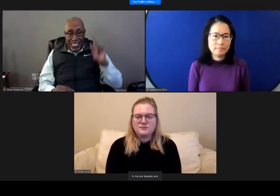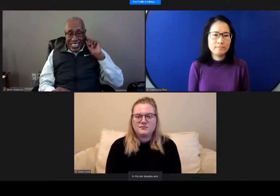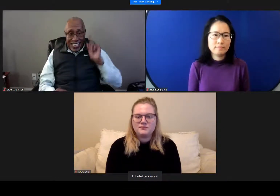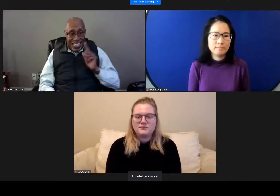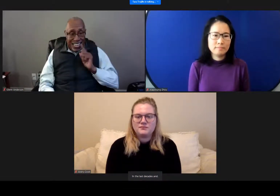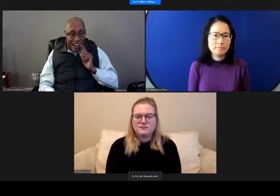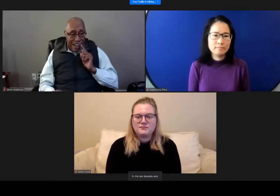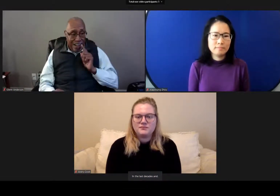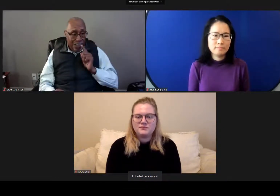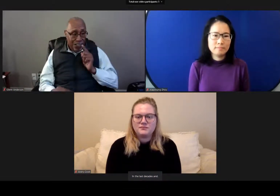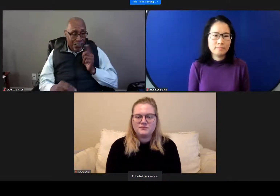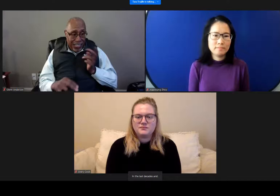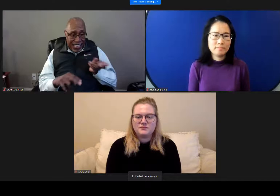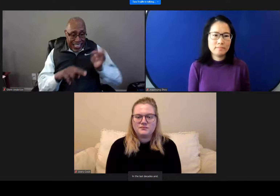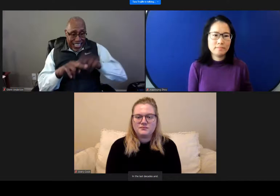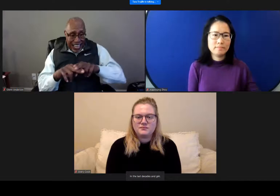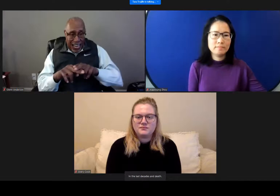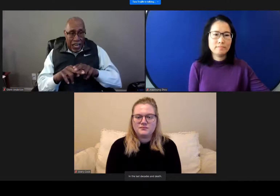and